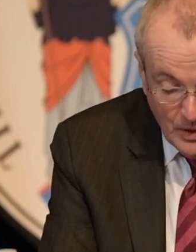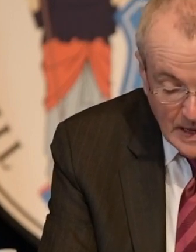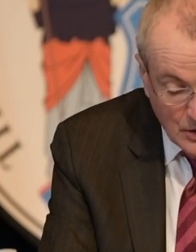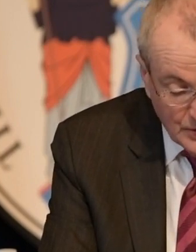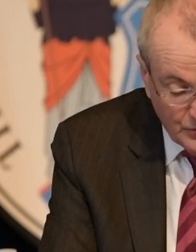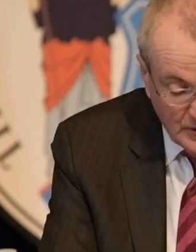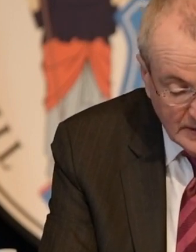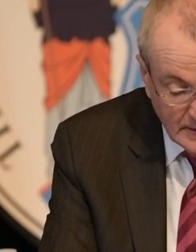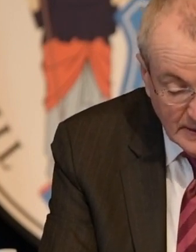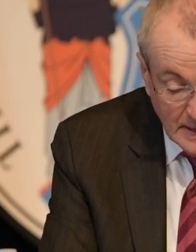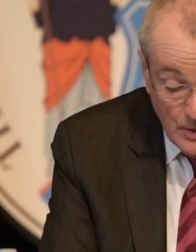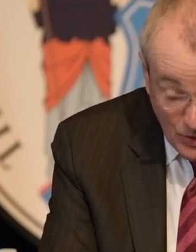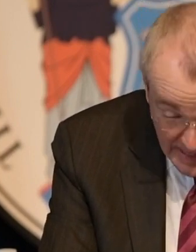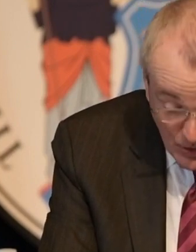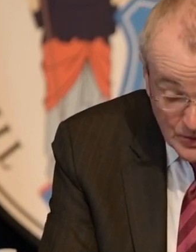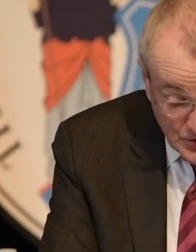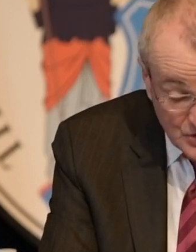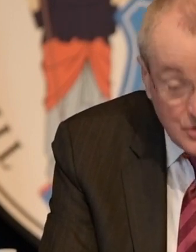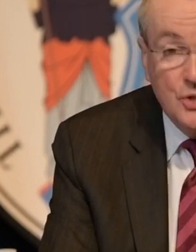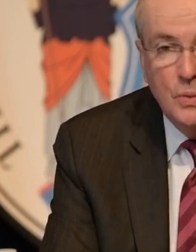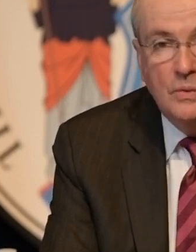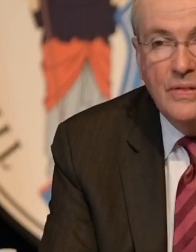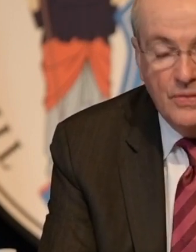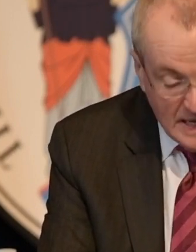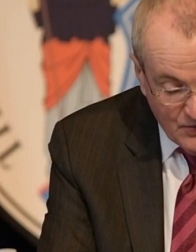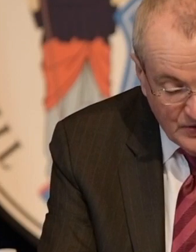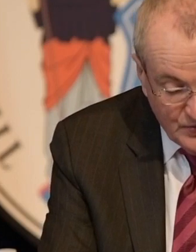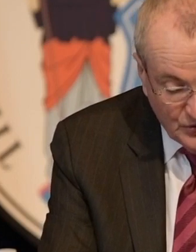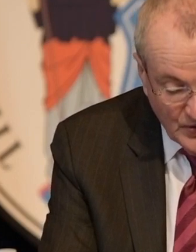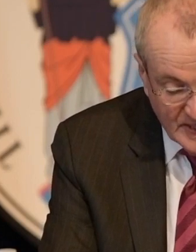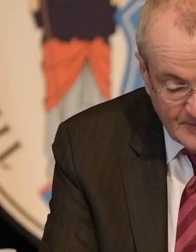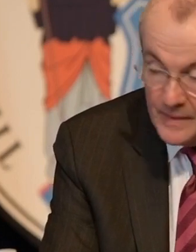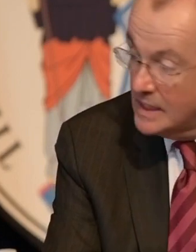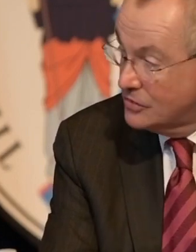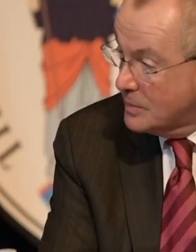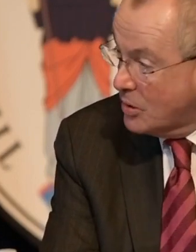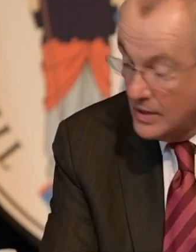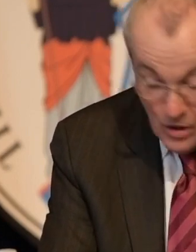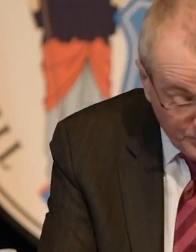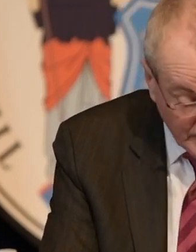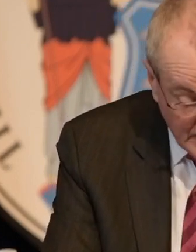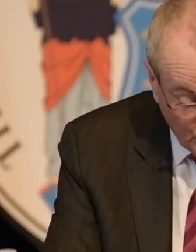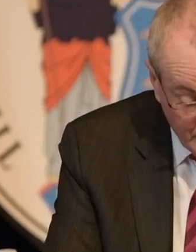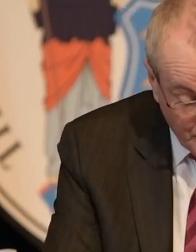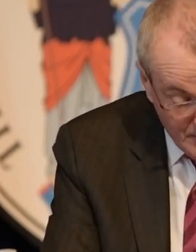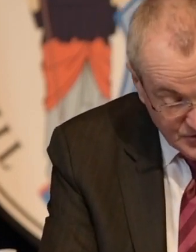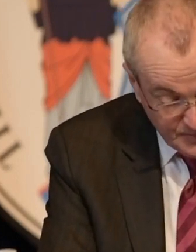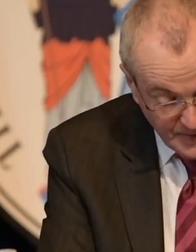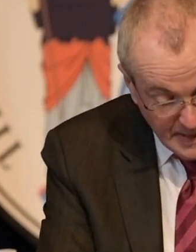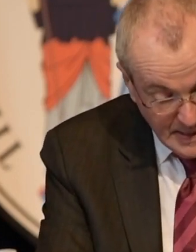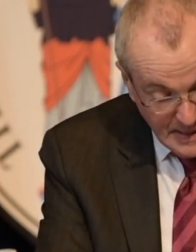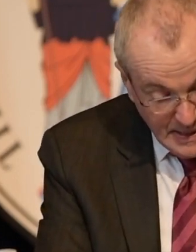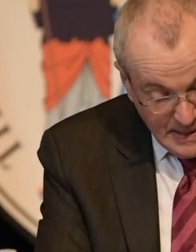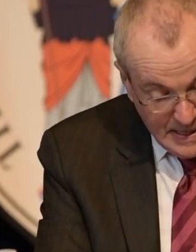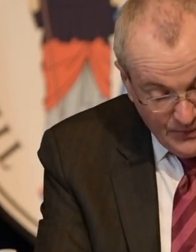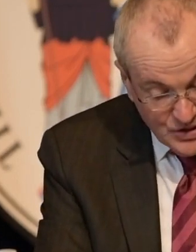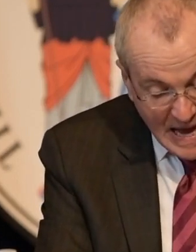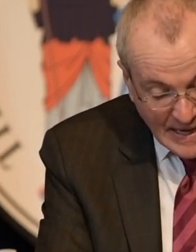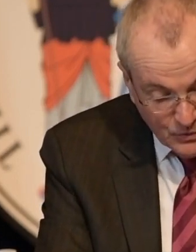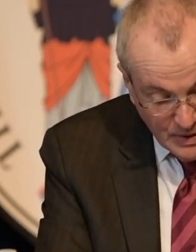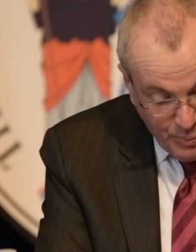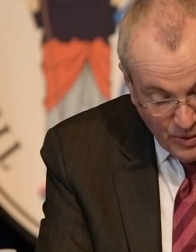but we are now going to see it. We are now going to see to it, rather, that every facility is reported openly as we had promised.